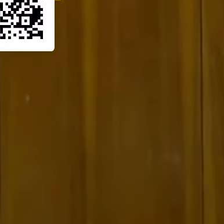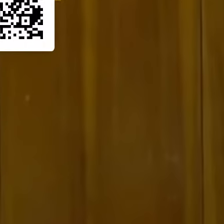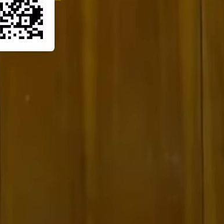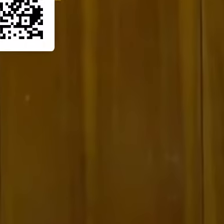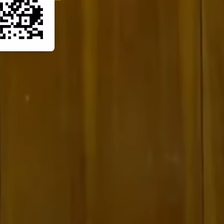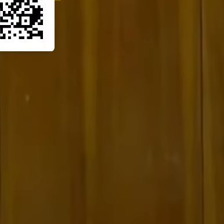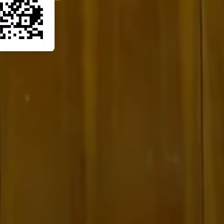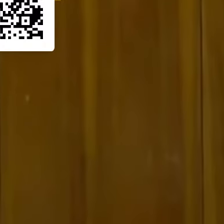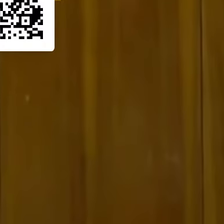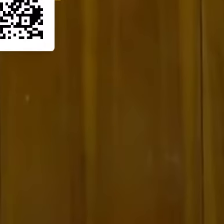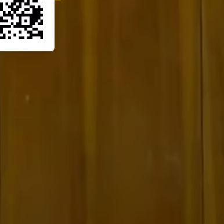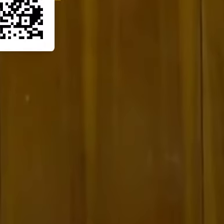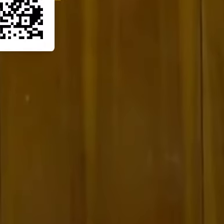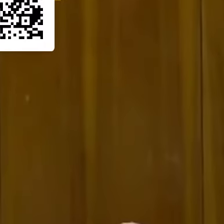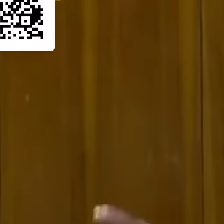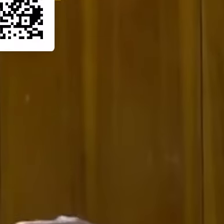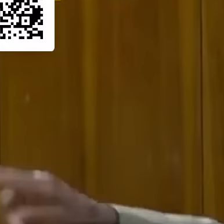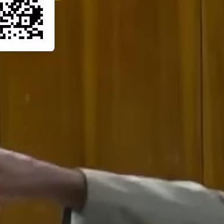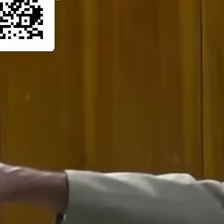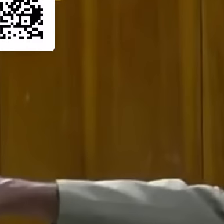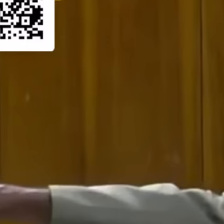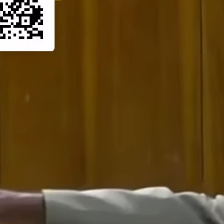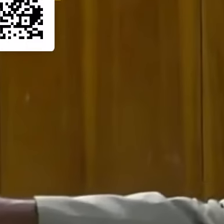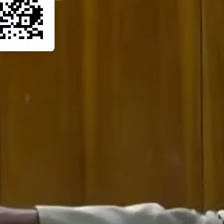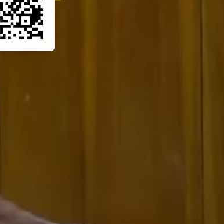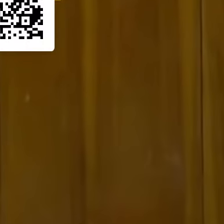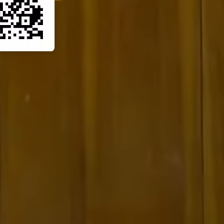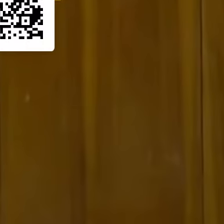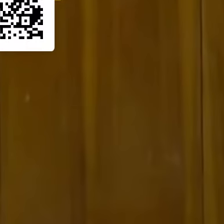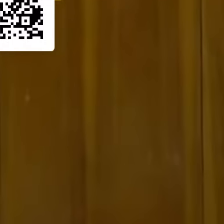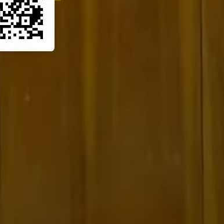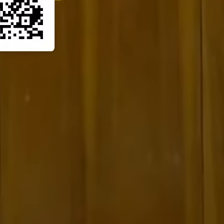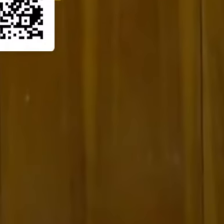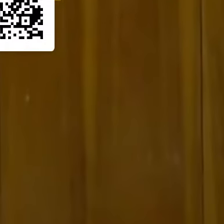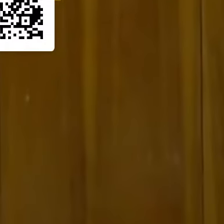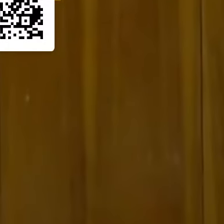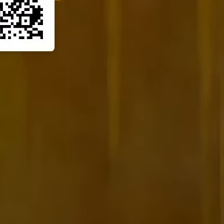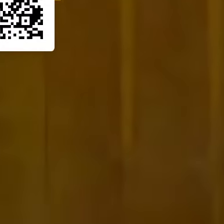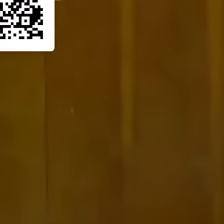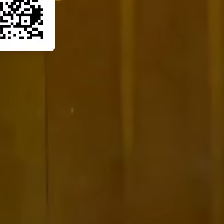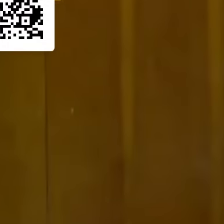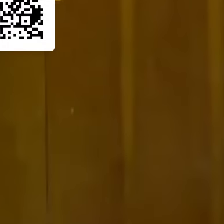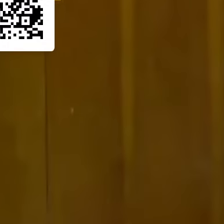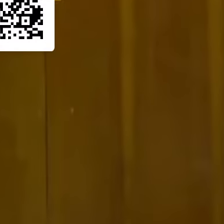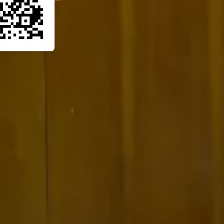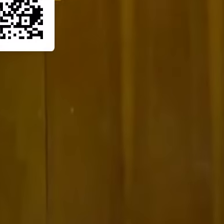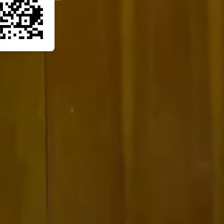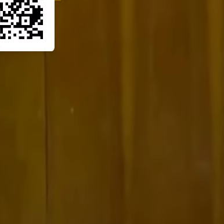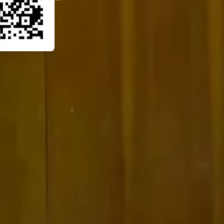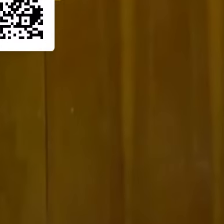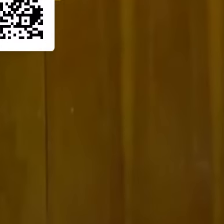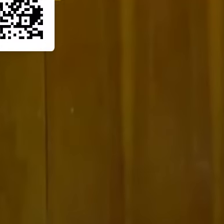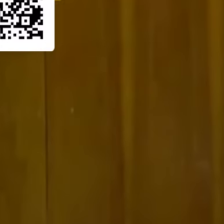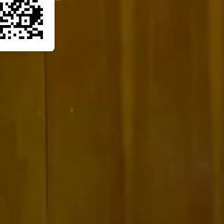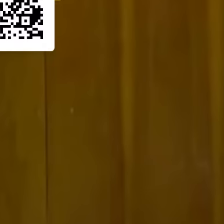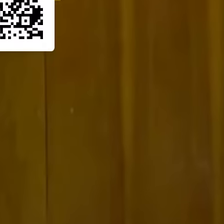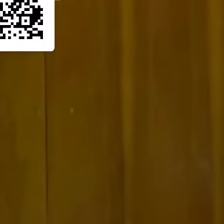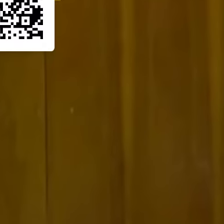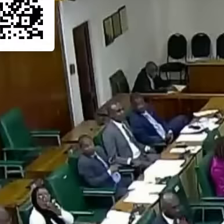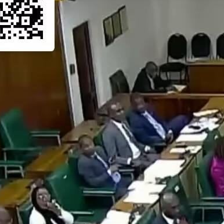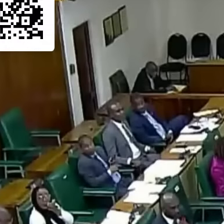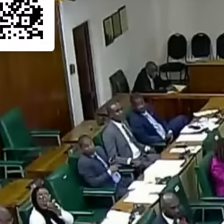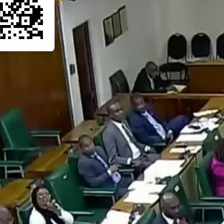Order and not beyond 21 days. Today is 21 days for these 6 private members' motion. It will not